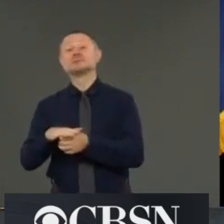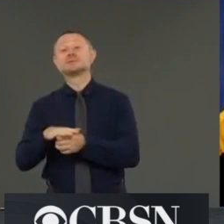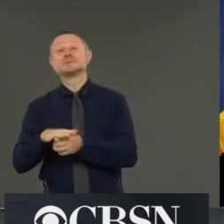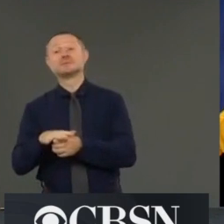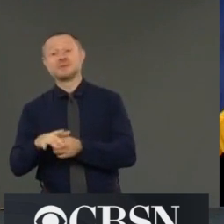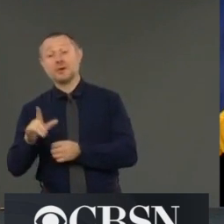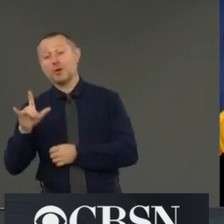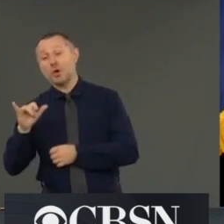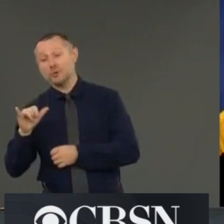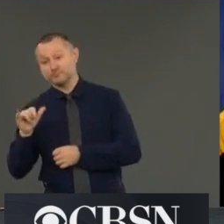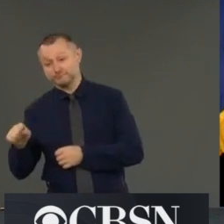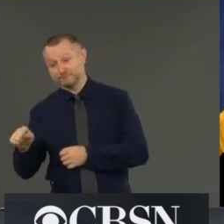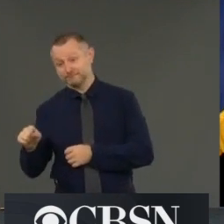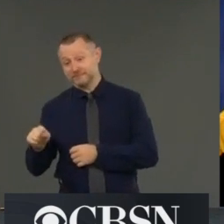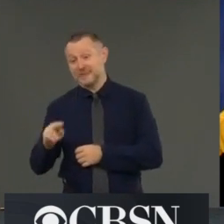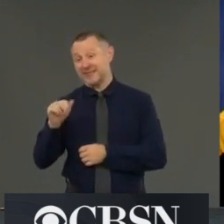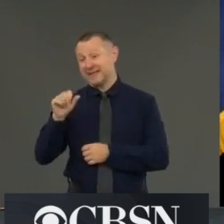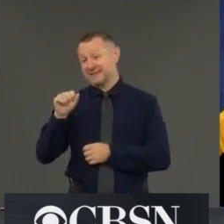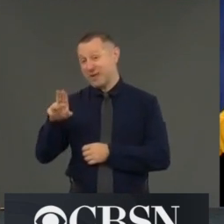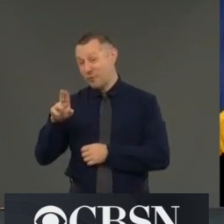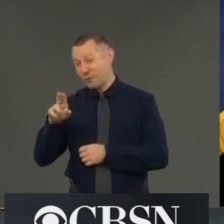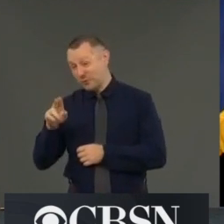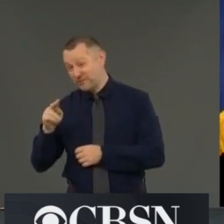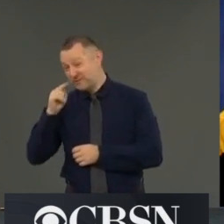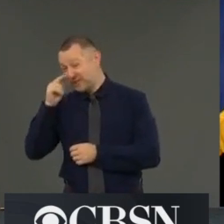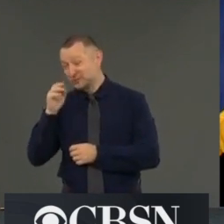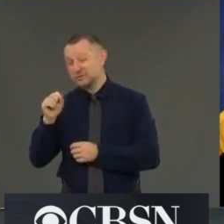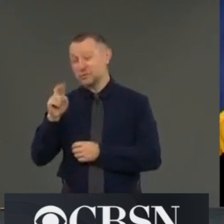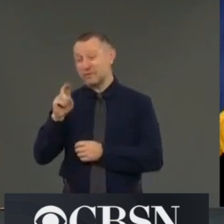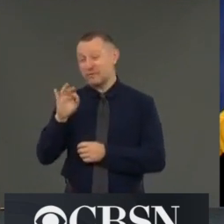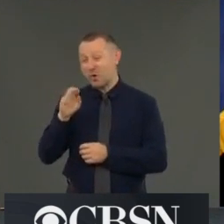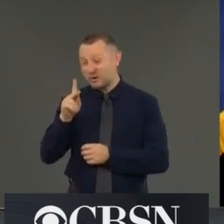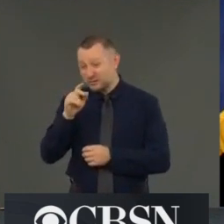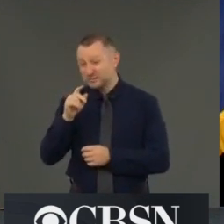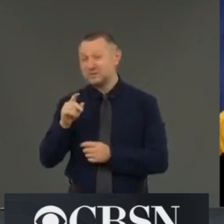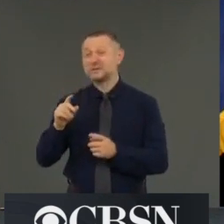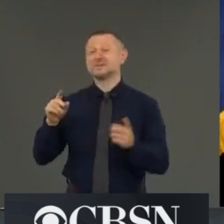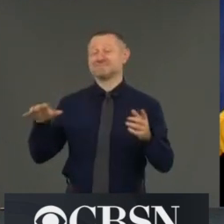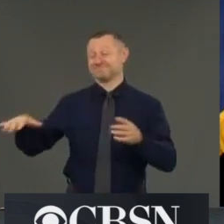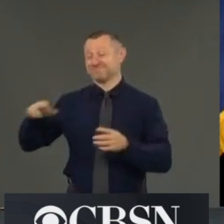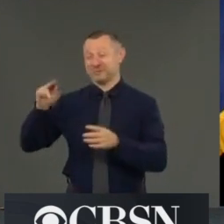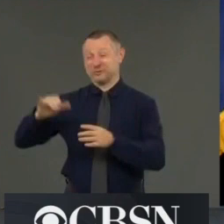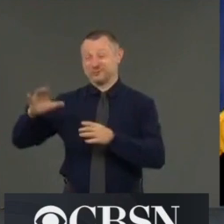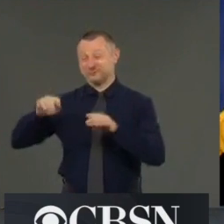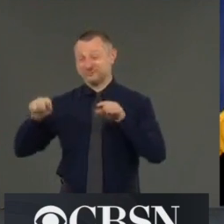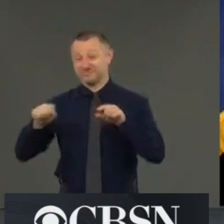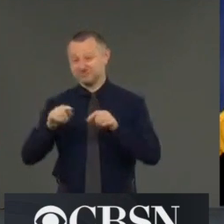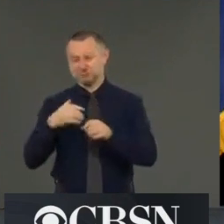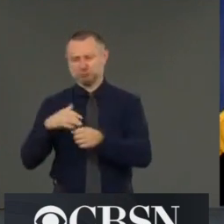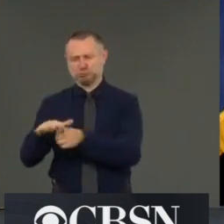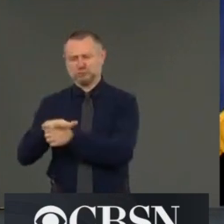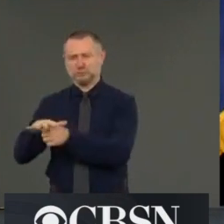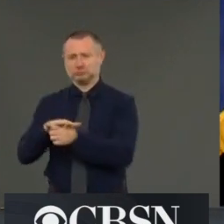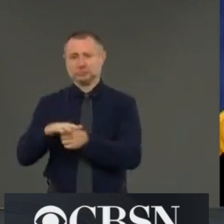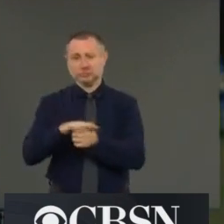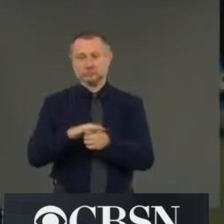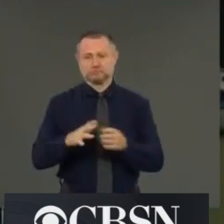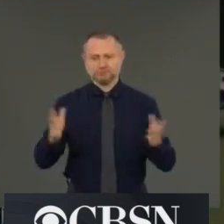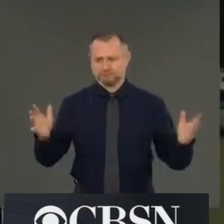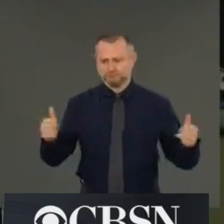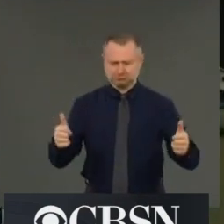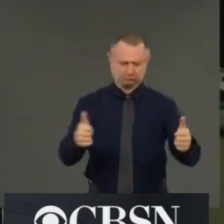Suffolk, New York City. They are the regions that we've used for the phased reopening. Thank you all very much. Thank